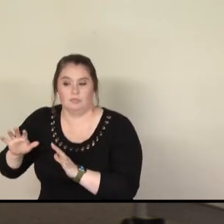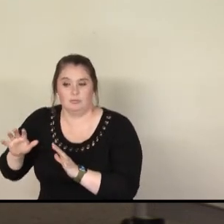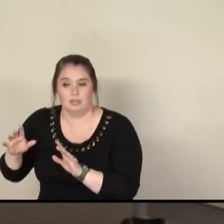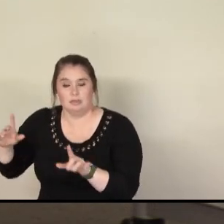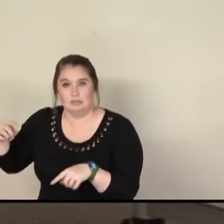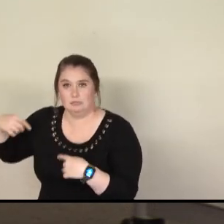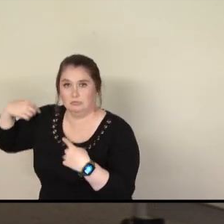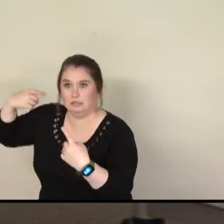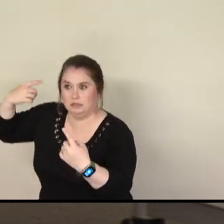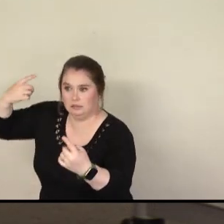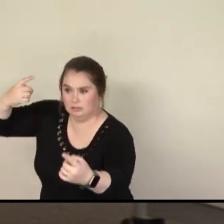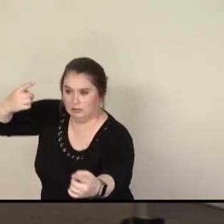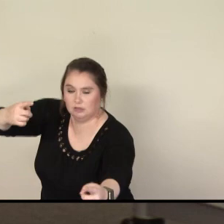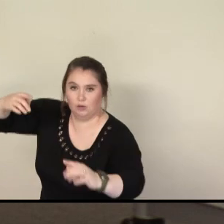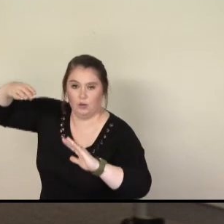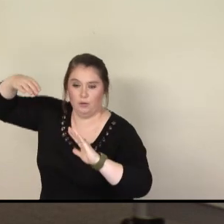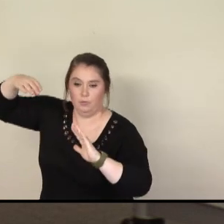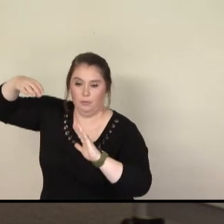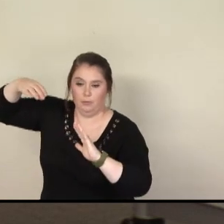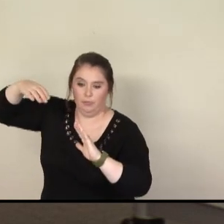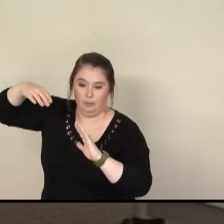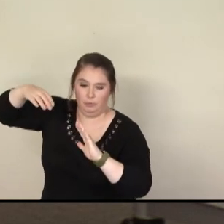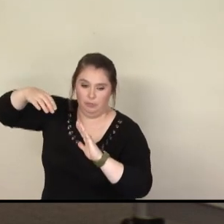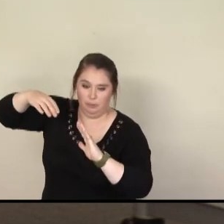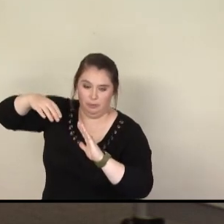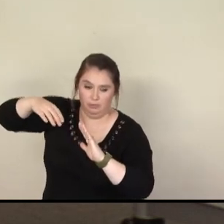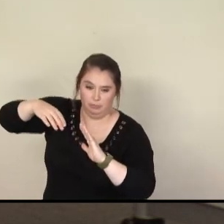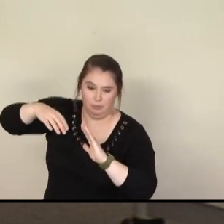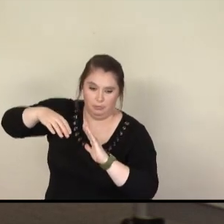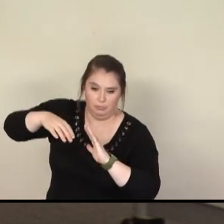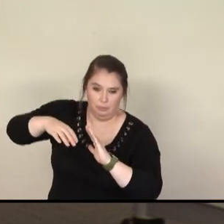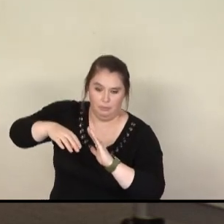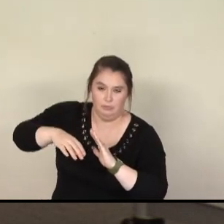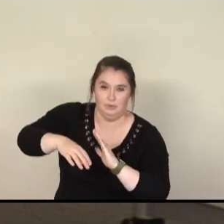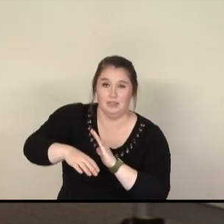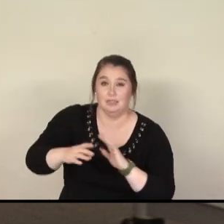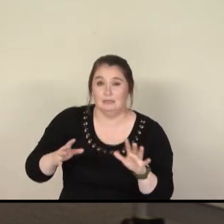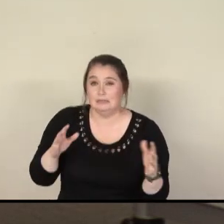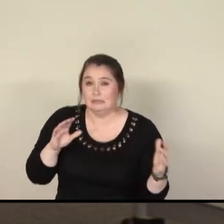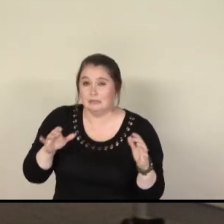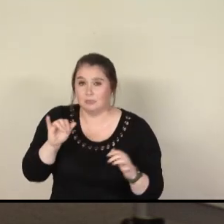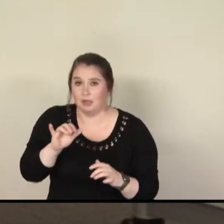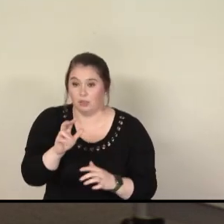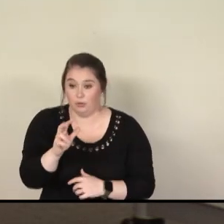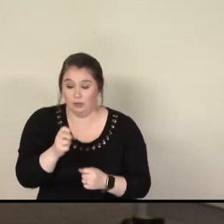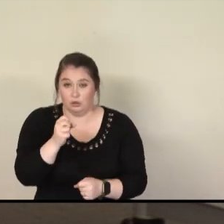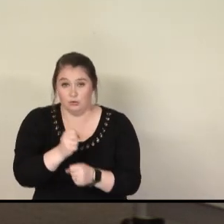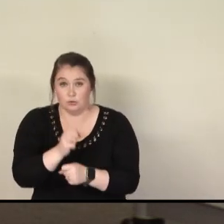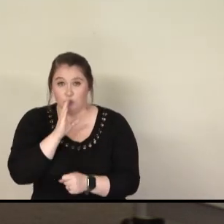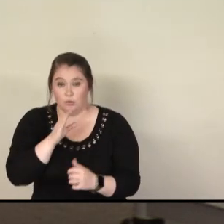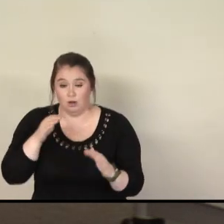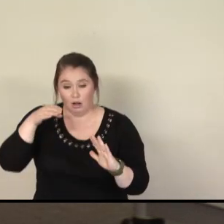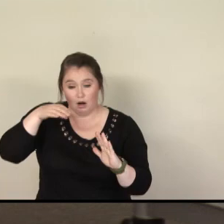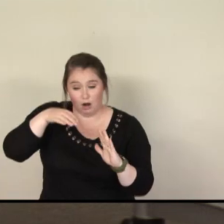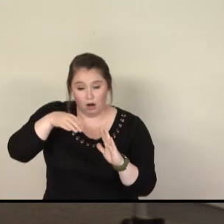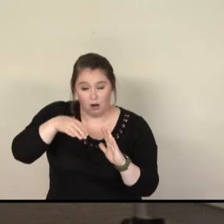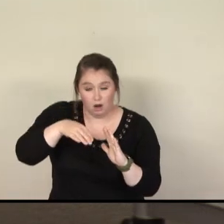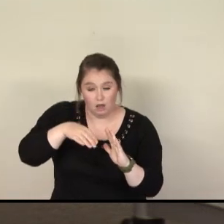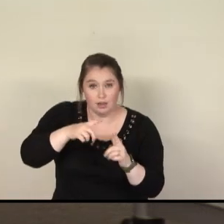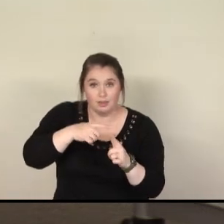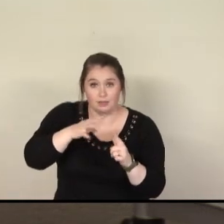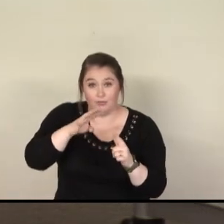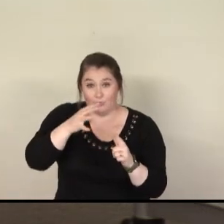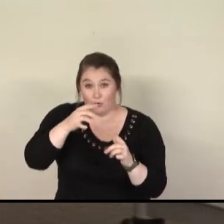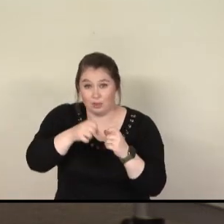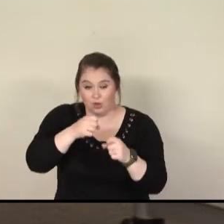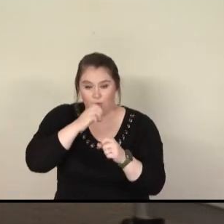been a steady decline. Now, for a long time, it seemed like we would decline for 3 years and go up in a 4th year. And it just